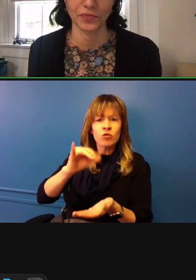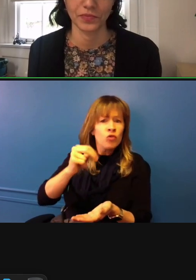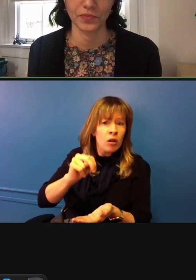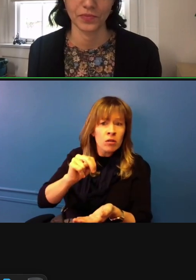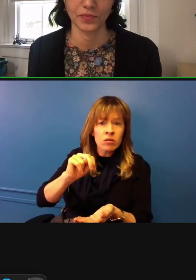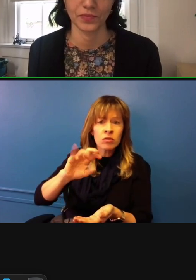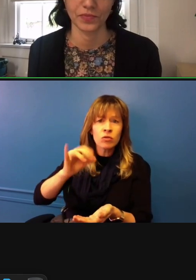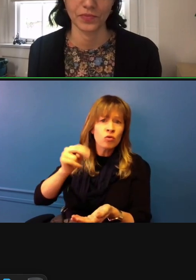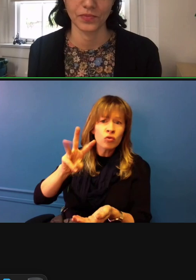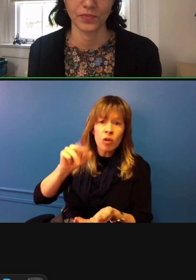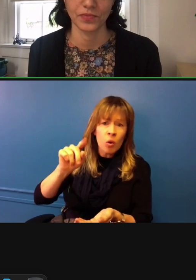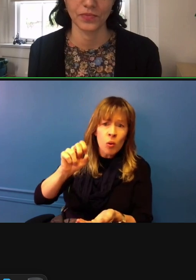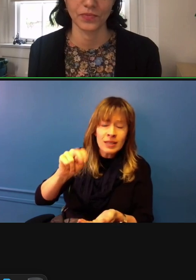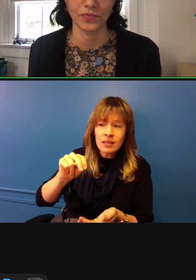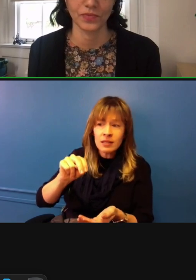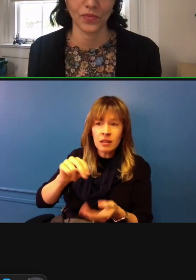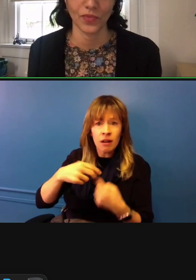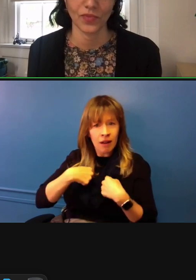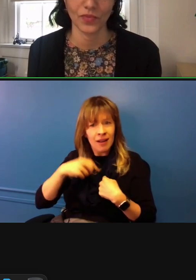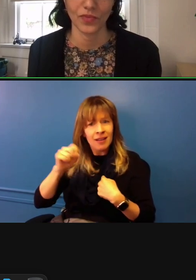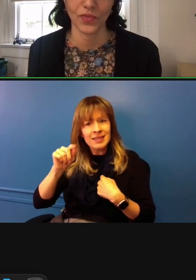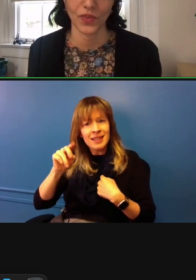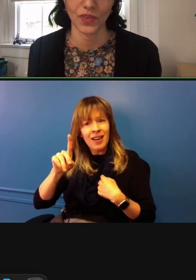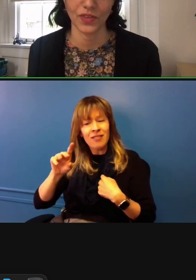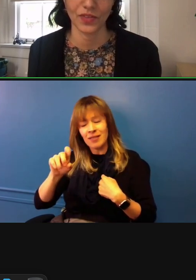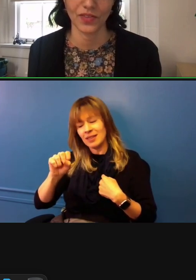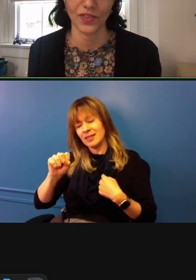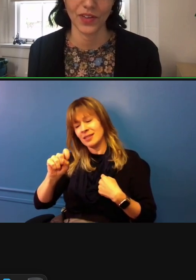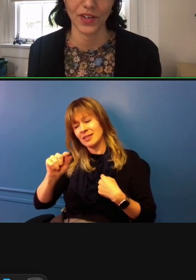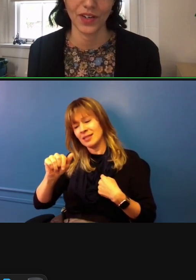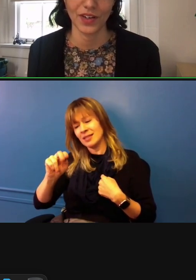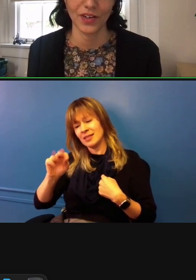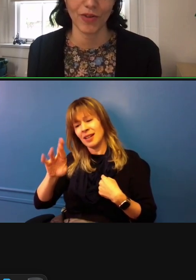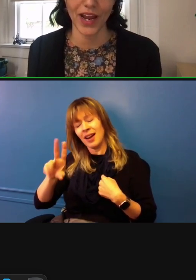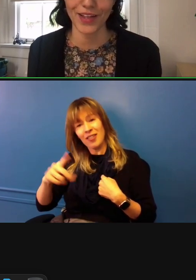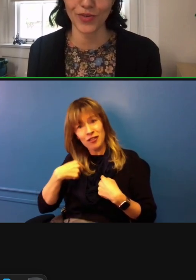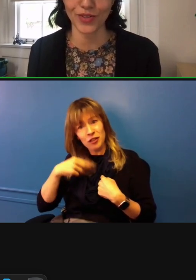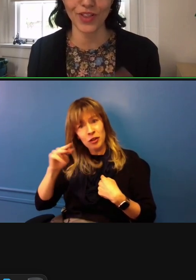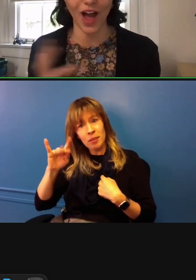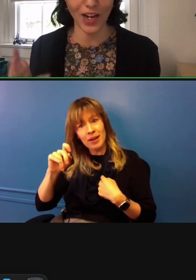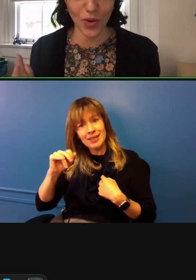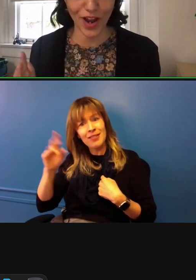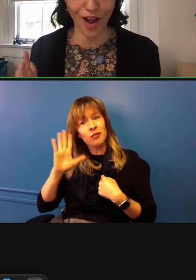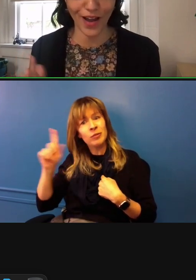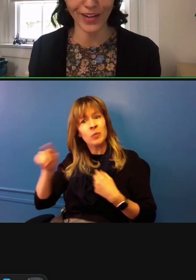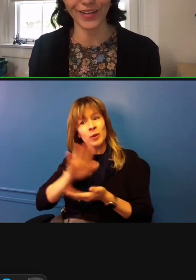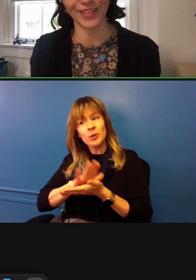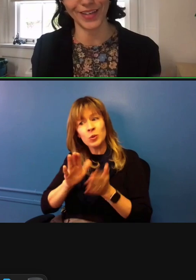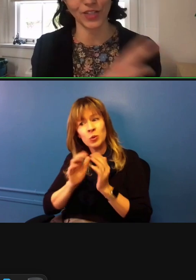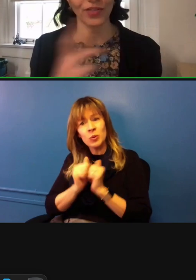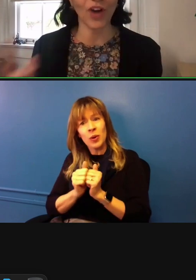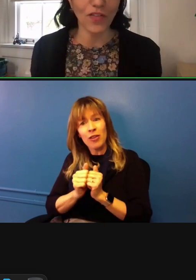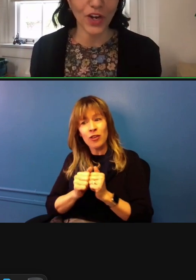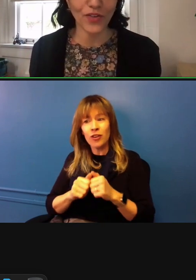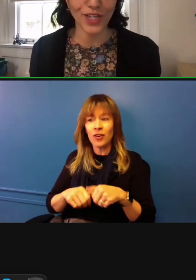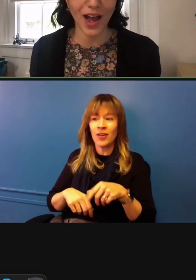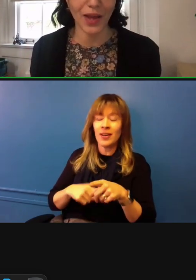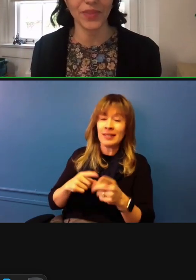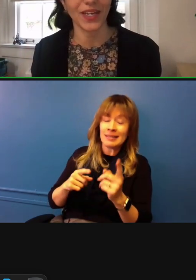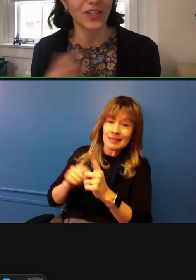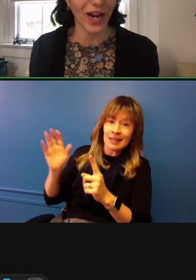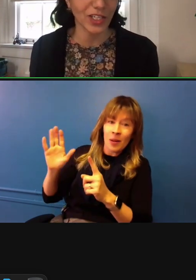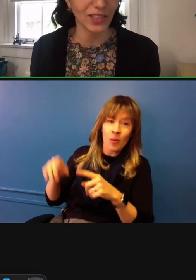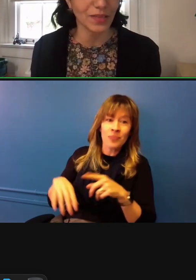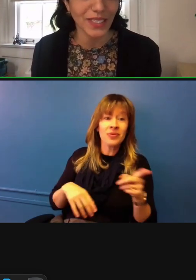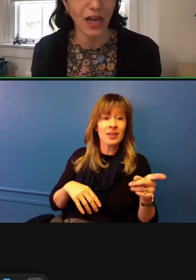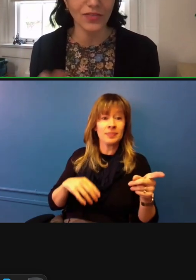Stamford. Mike Stamford, we were bots together. Yes, sorry, yes. Hi, hello. Right, and so there's a lot going on. Things are evolving over time.